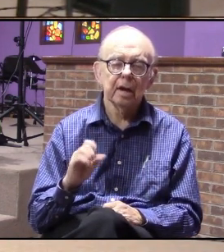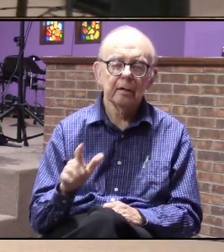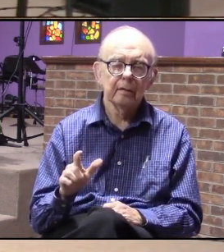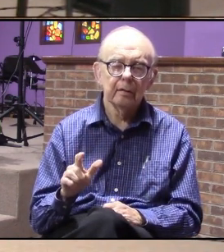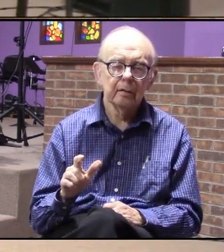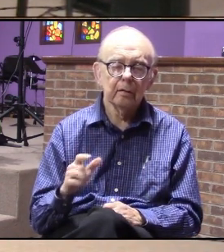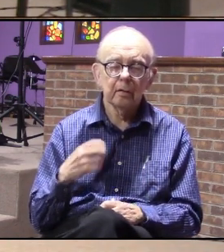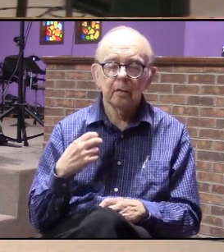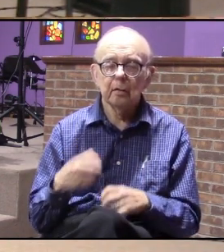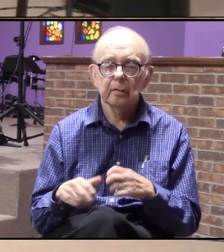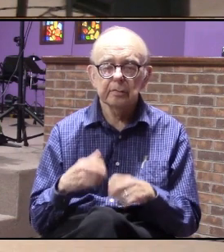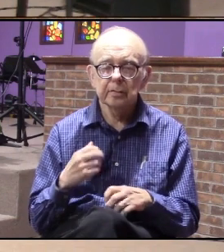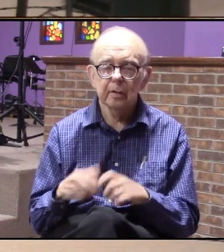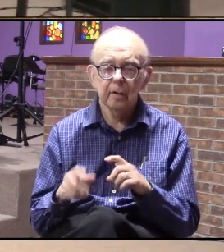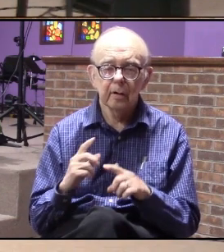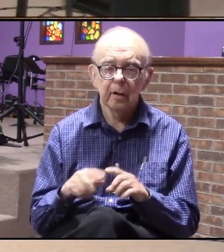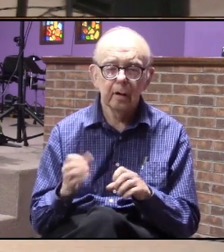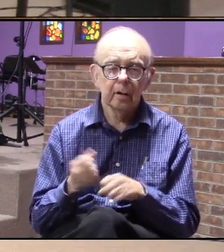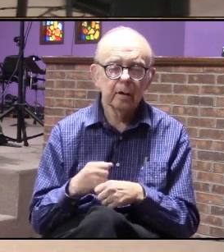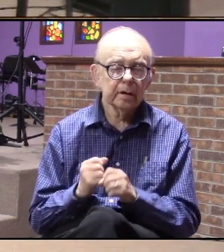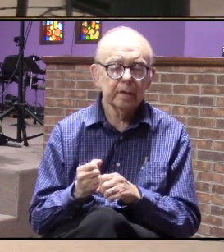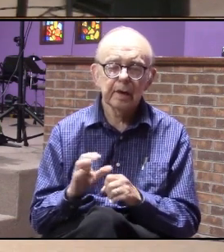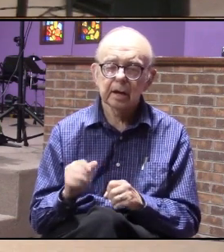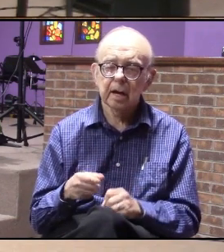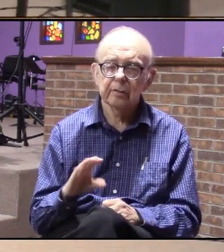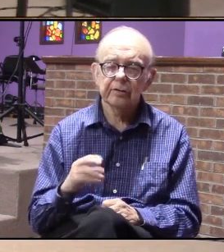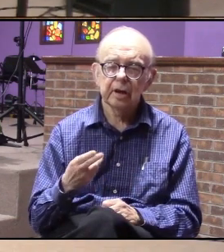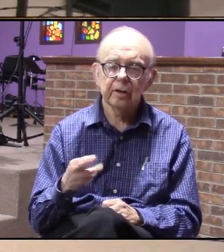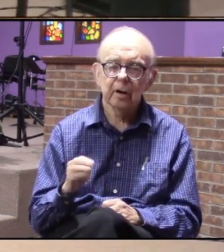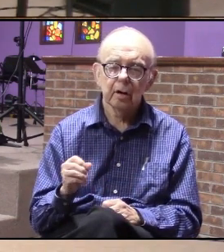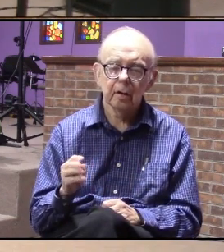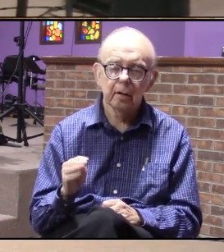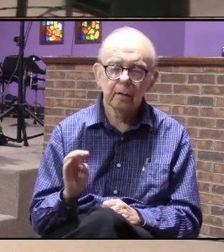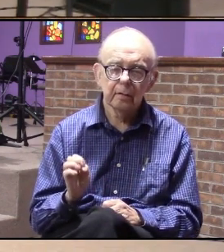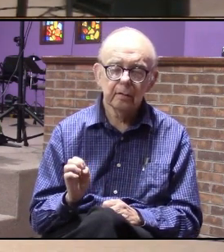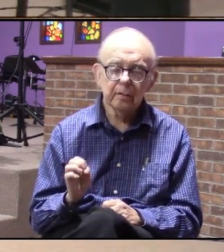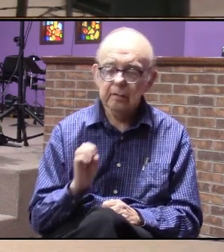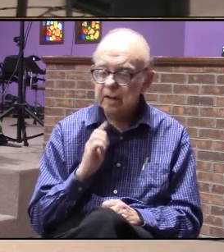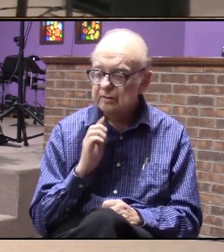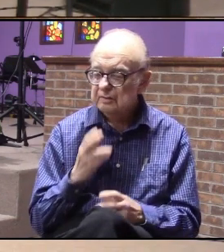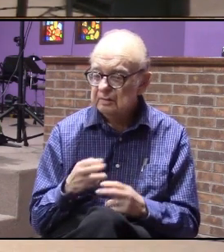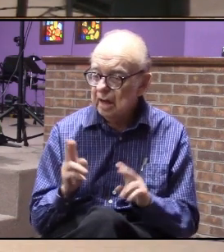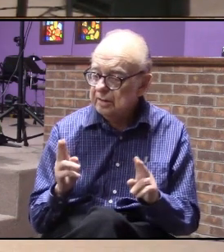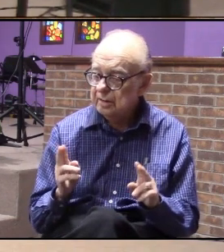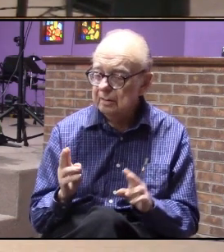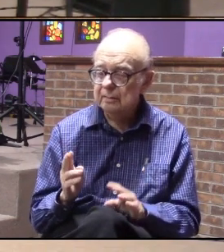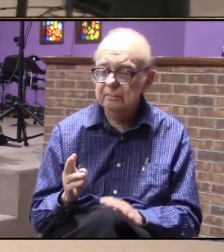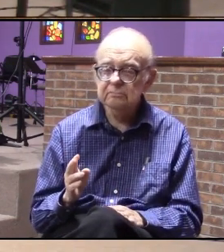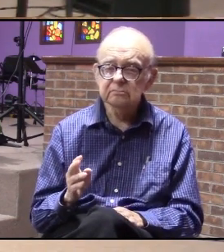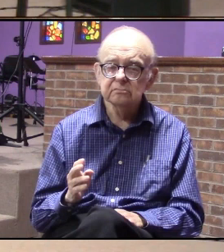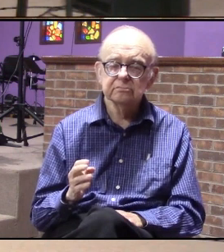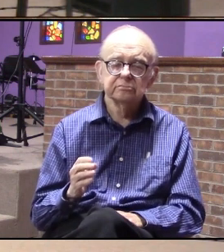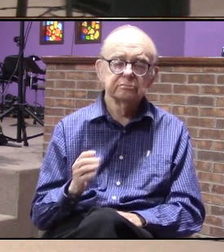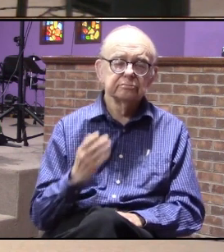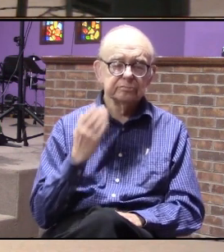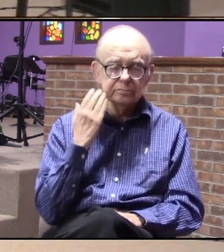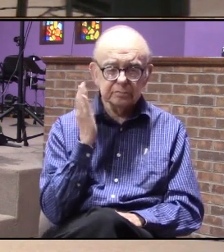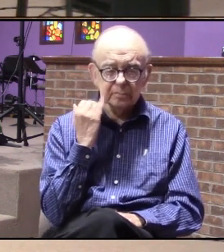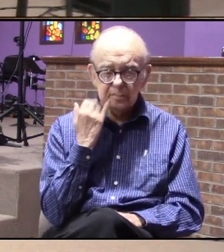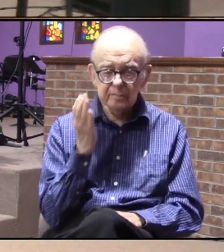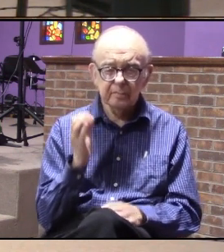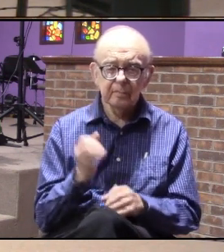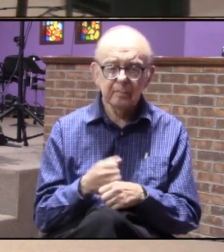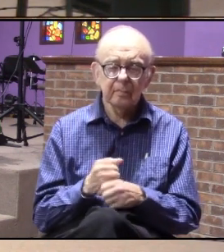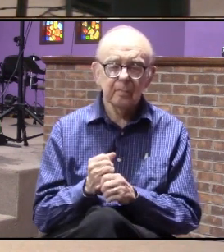The problem is you can't make it out of chrome. It's too light. I don't really know if you can make it out